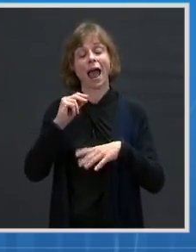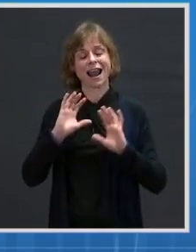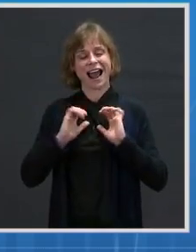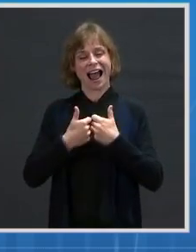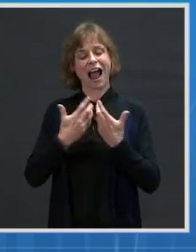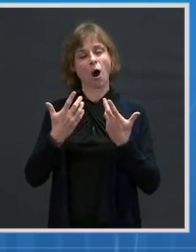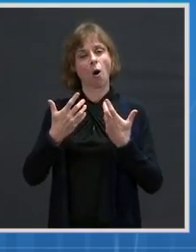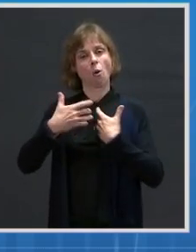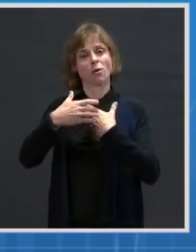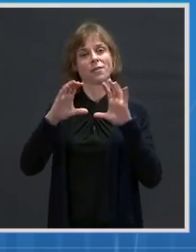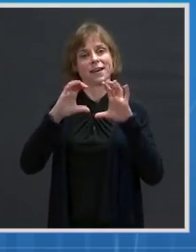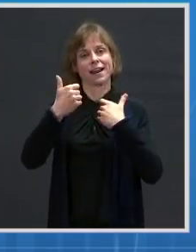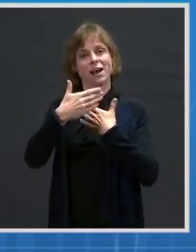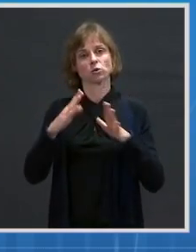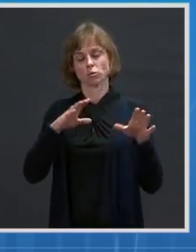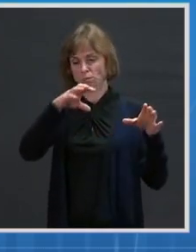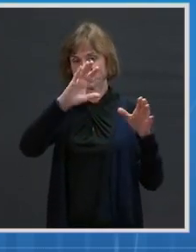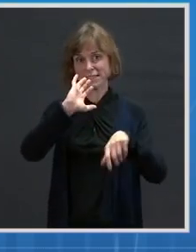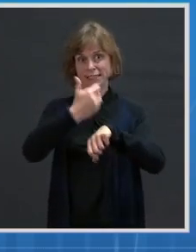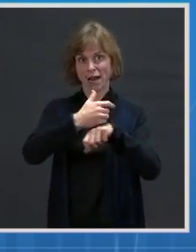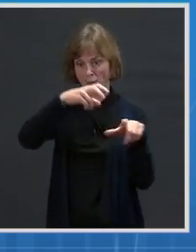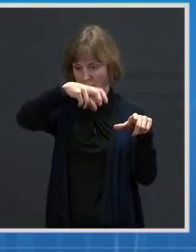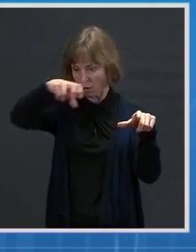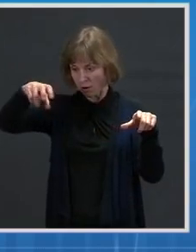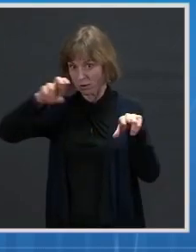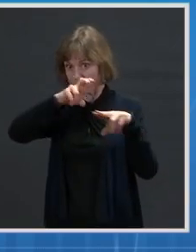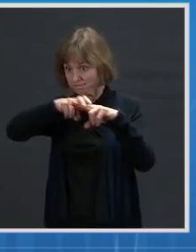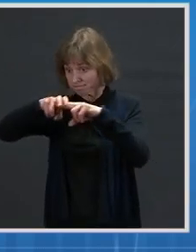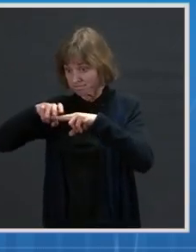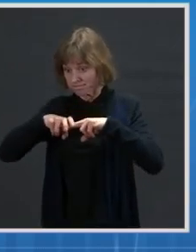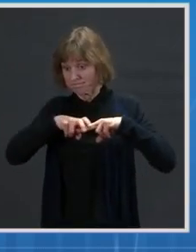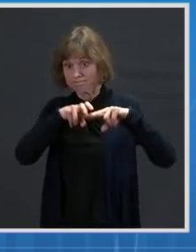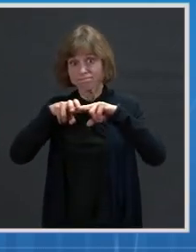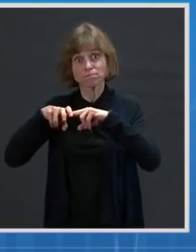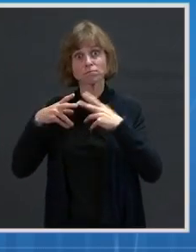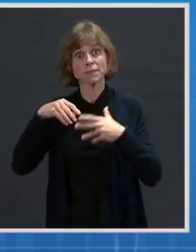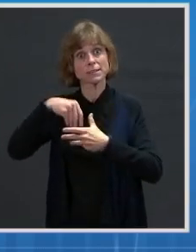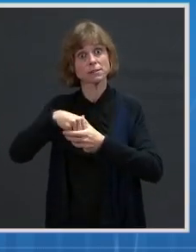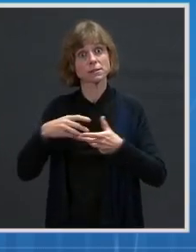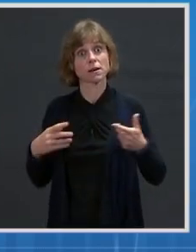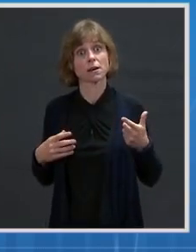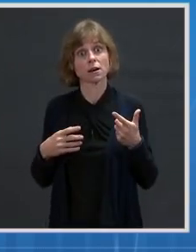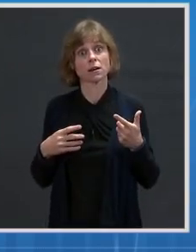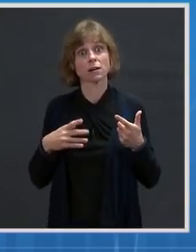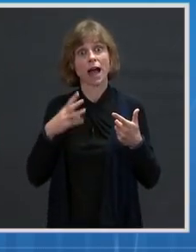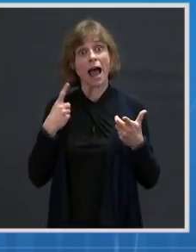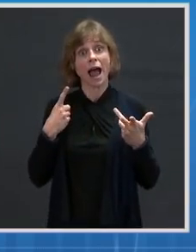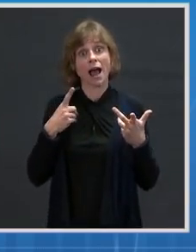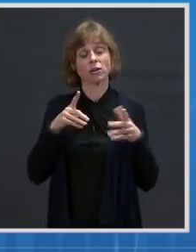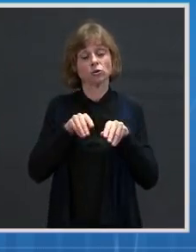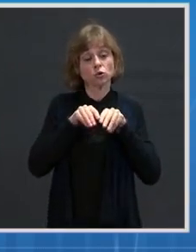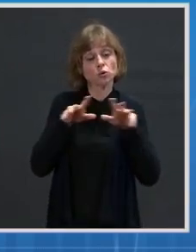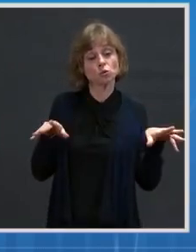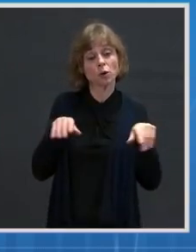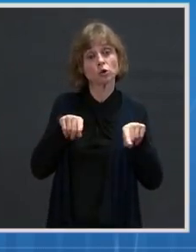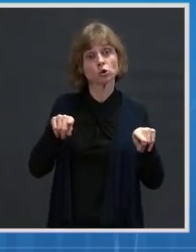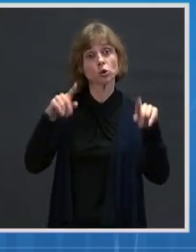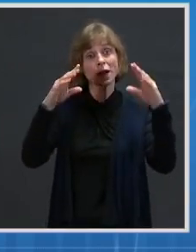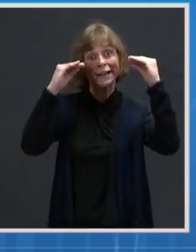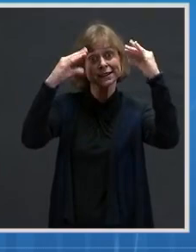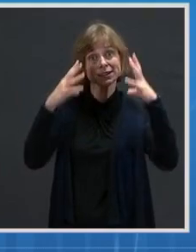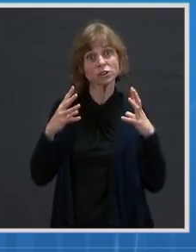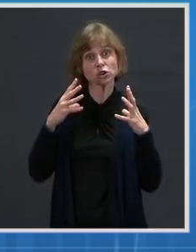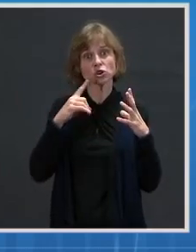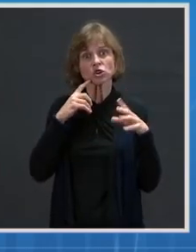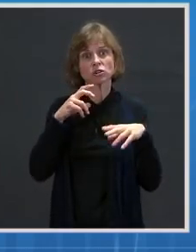In addition, COVID-19 may have spread among educators and students during small group discussions where educators were in